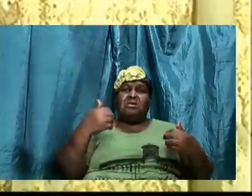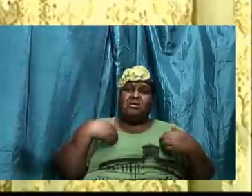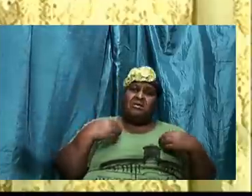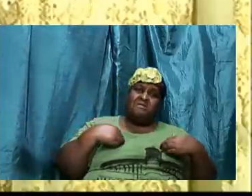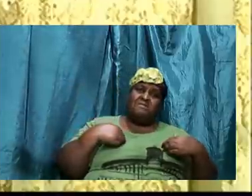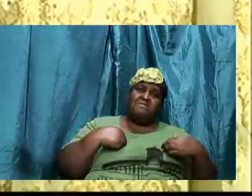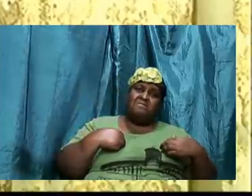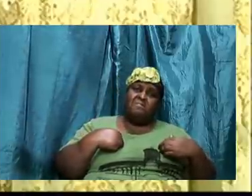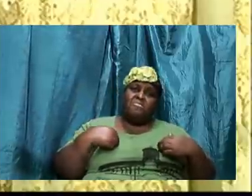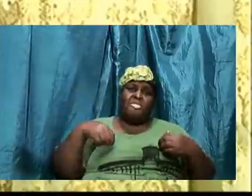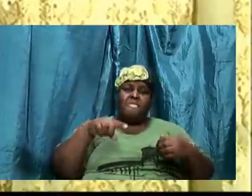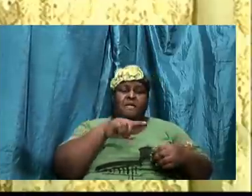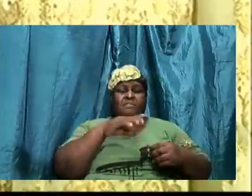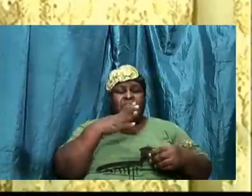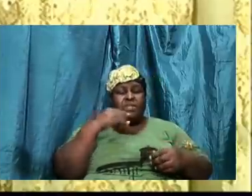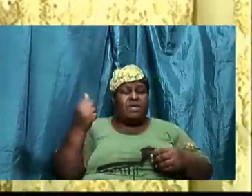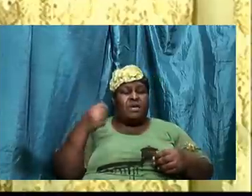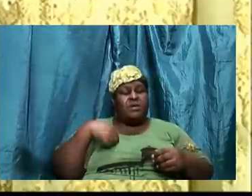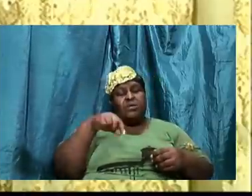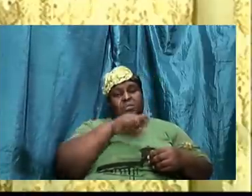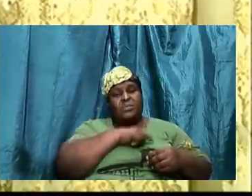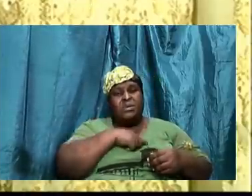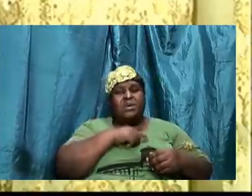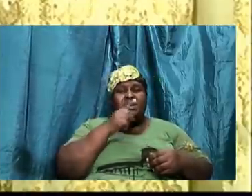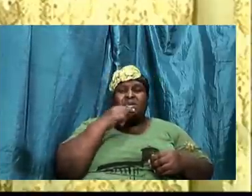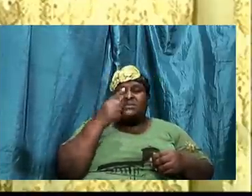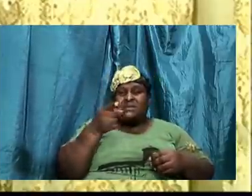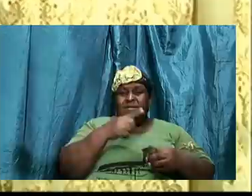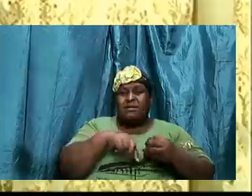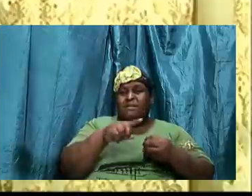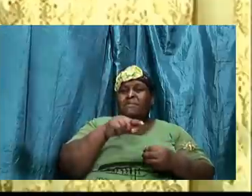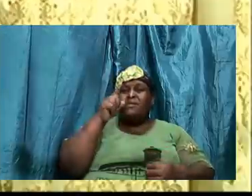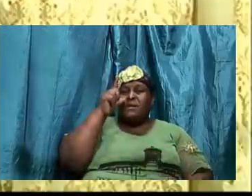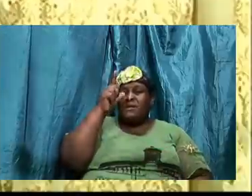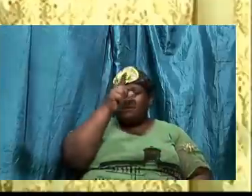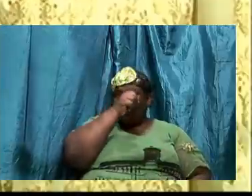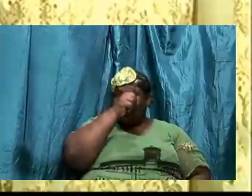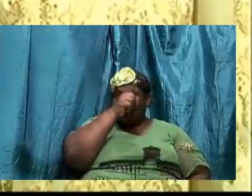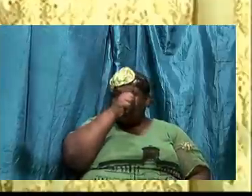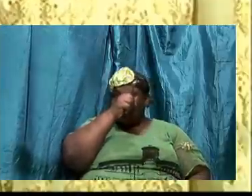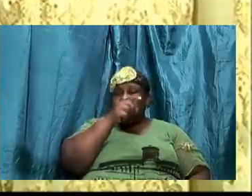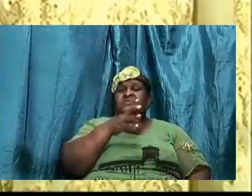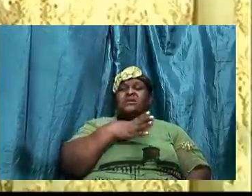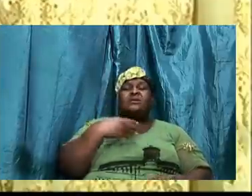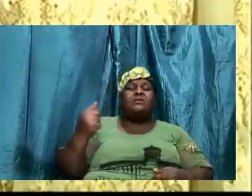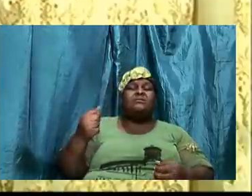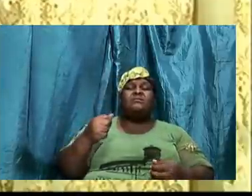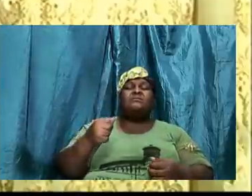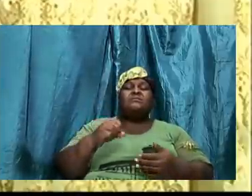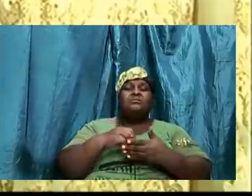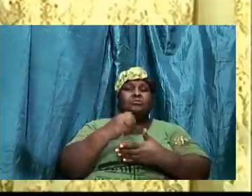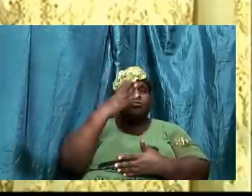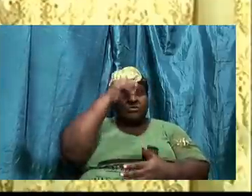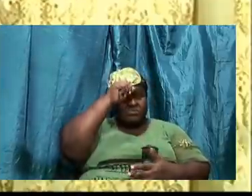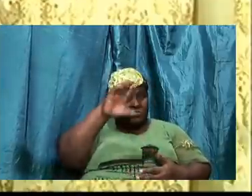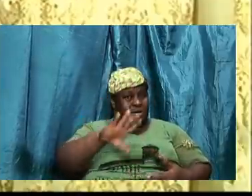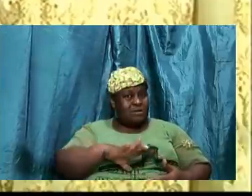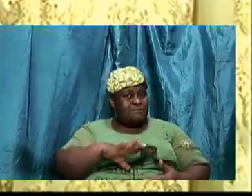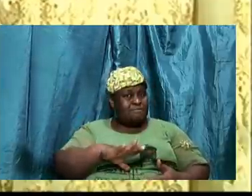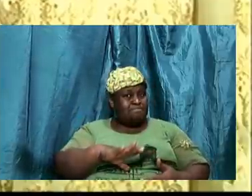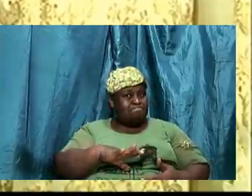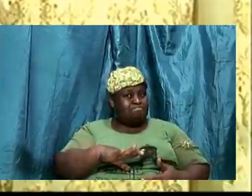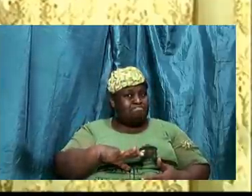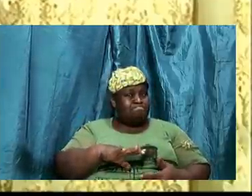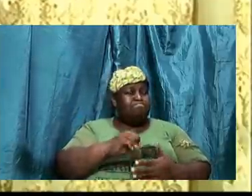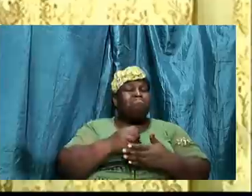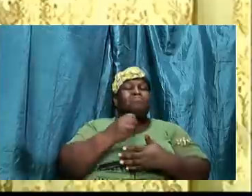man. The rich man, he had it all in this life. But then